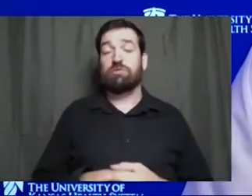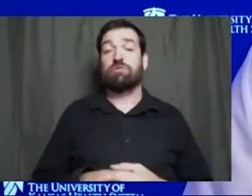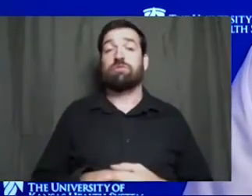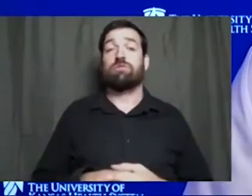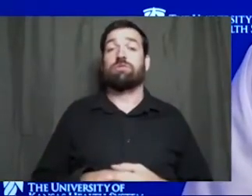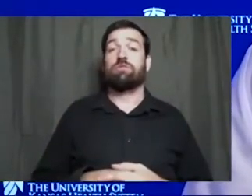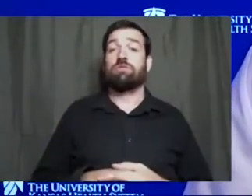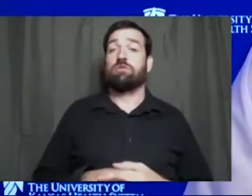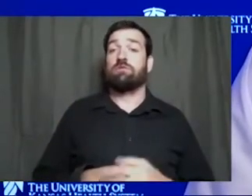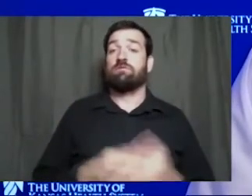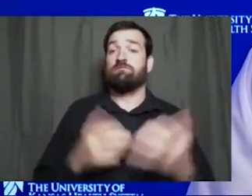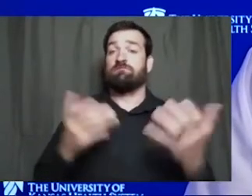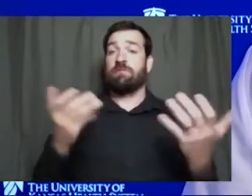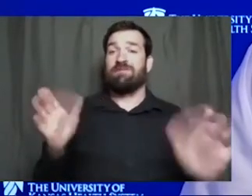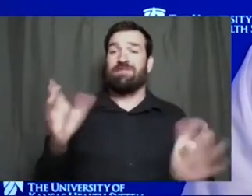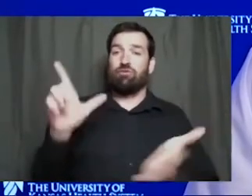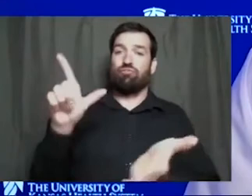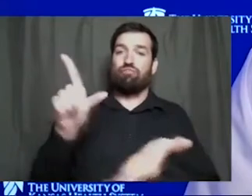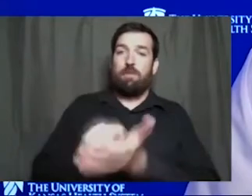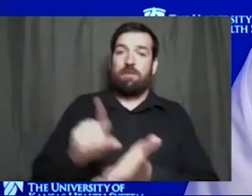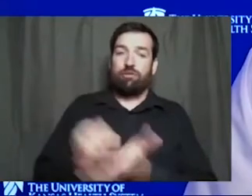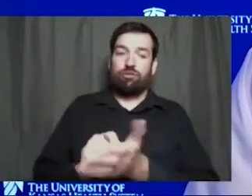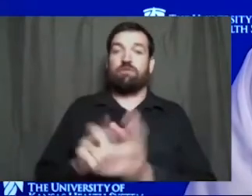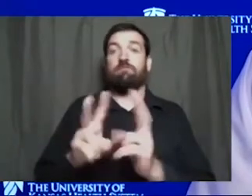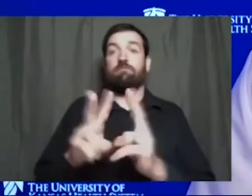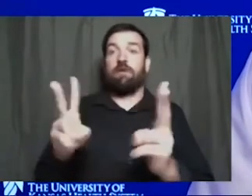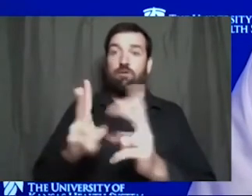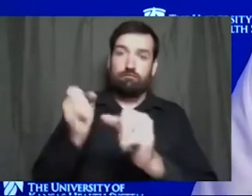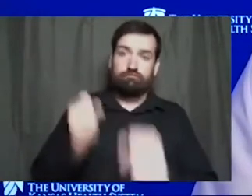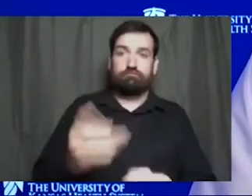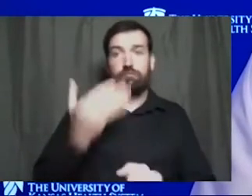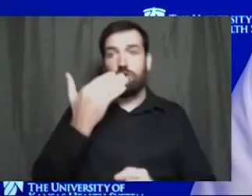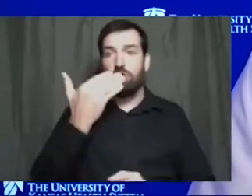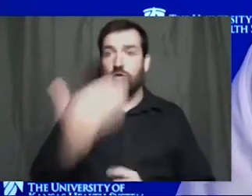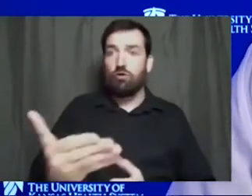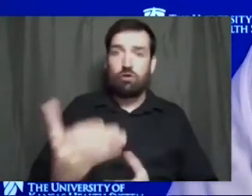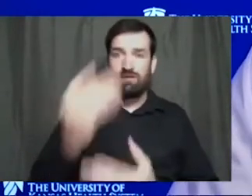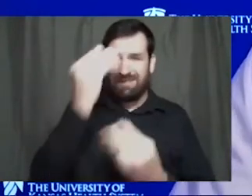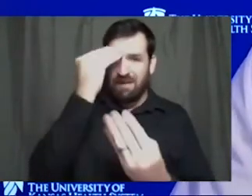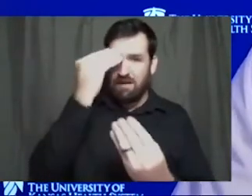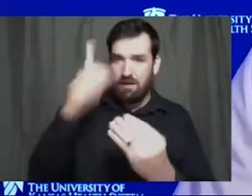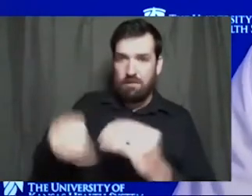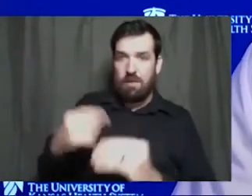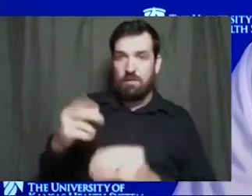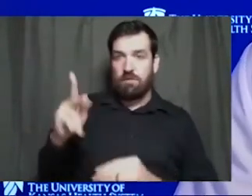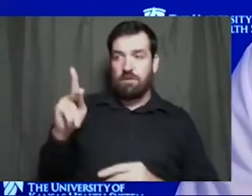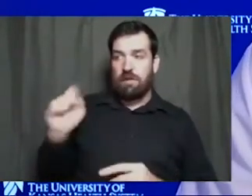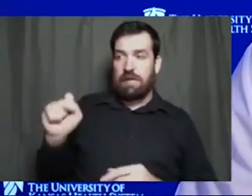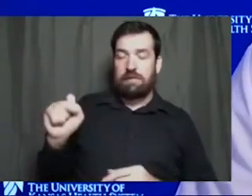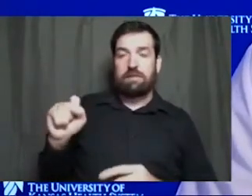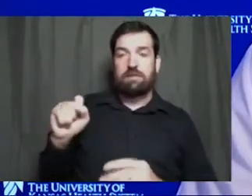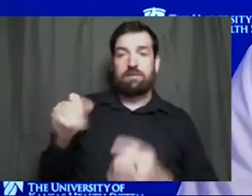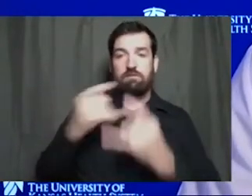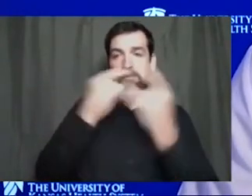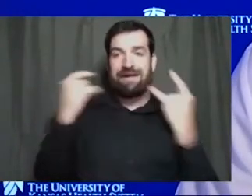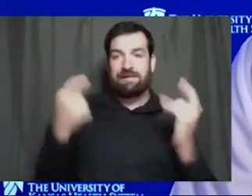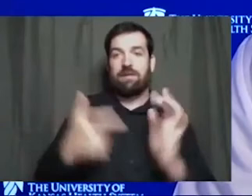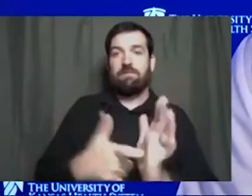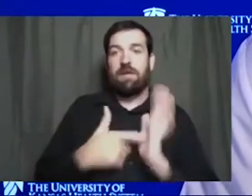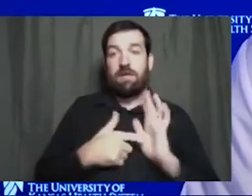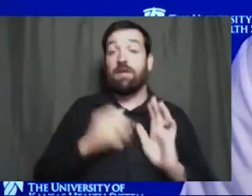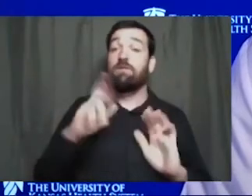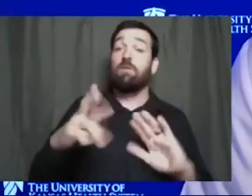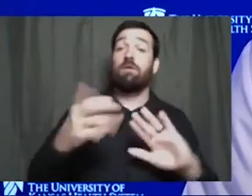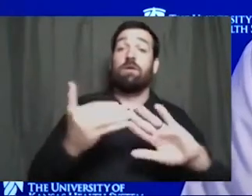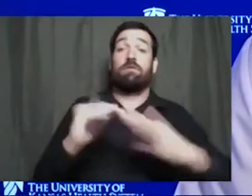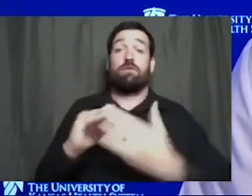produced and published very good data about Kansas and masking mandates and counties with masking mandates or communities with masking mandates